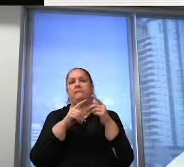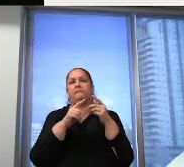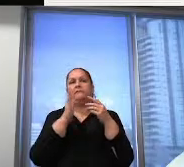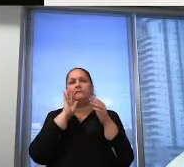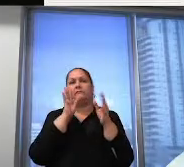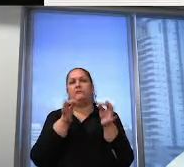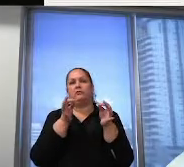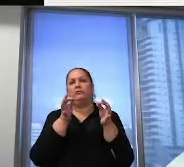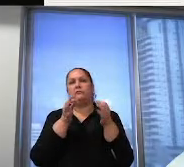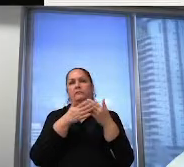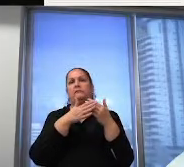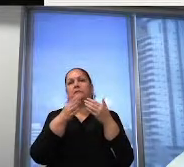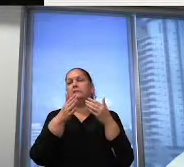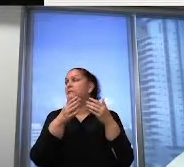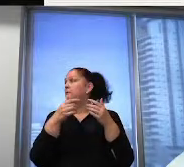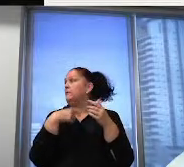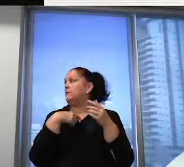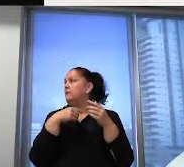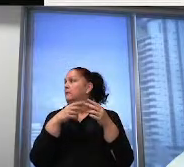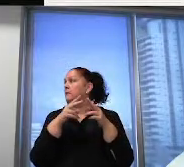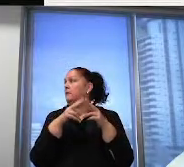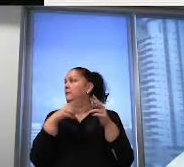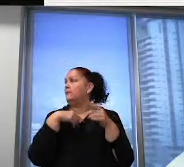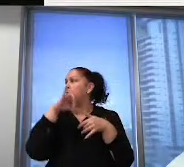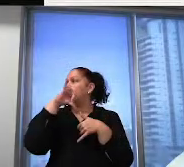certainly going to be.